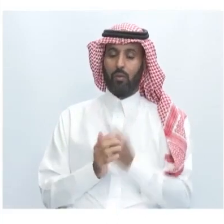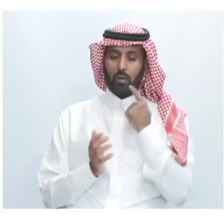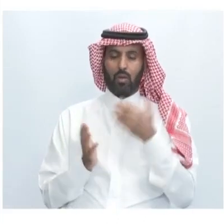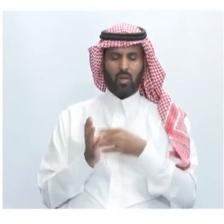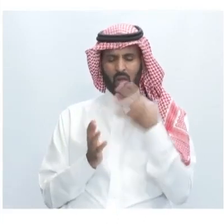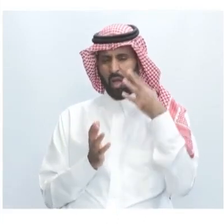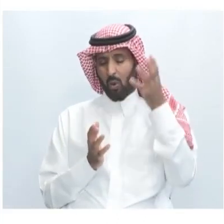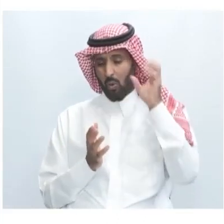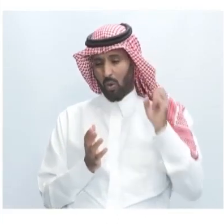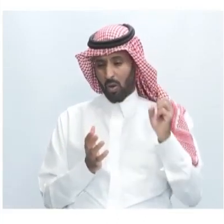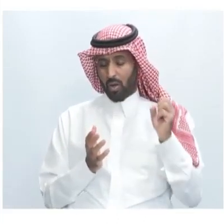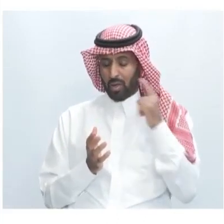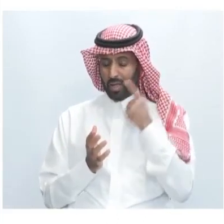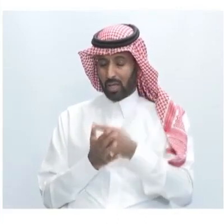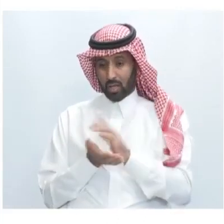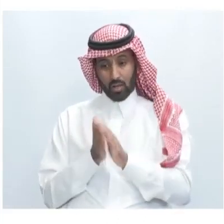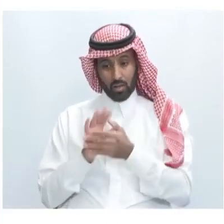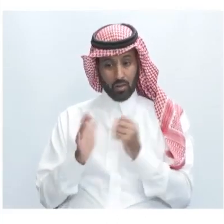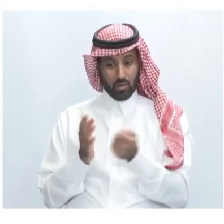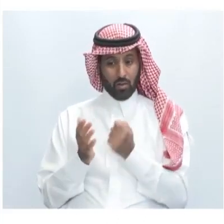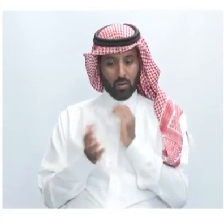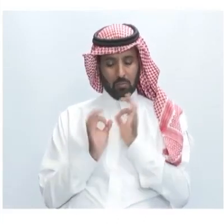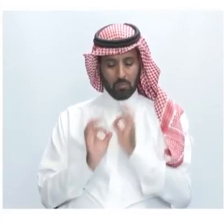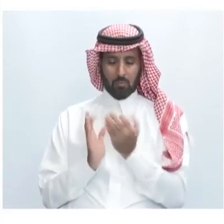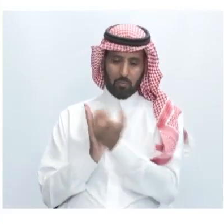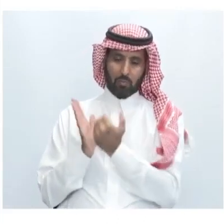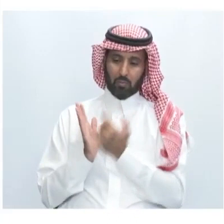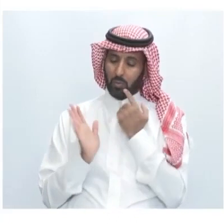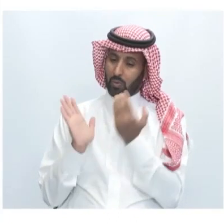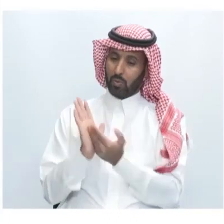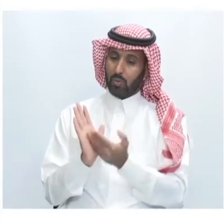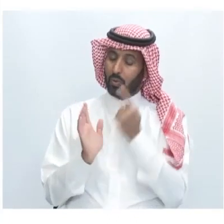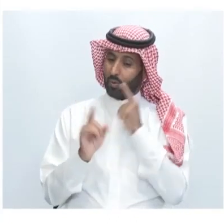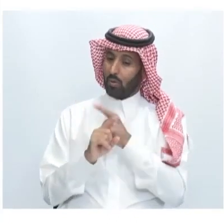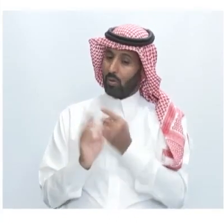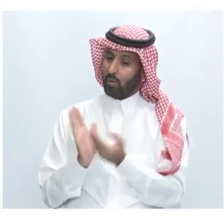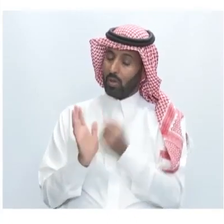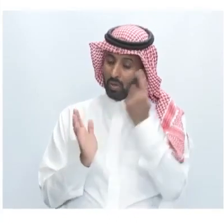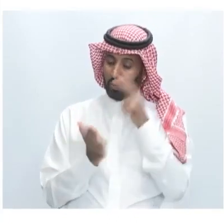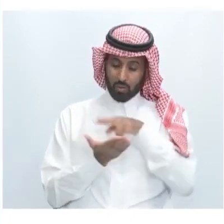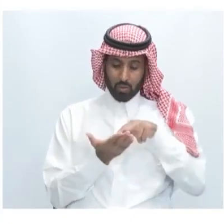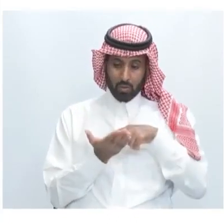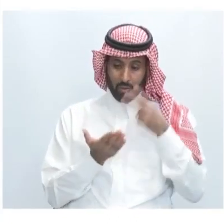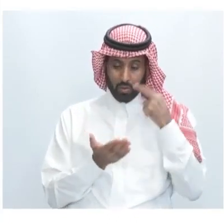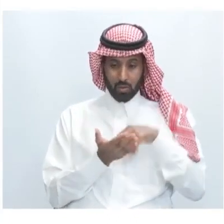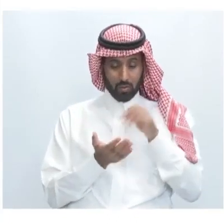the night before it was due, I had finished writing the essay and just needed to run a spell check. But